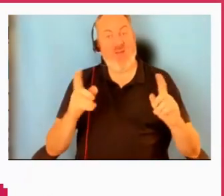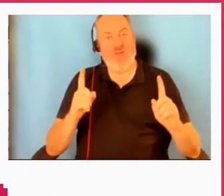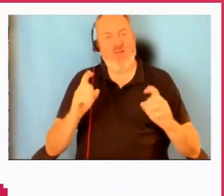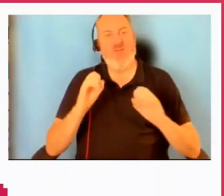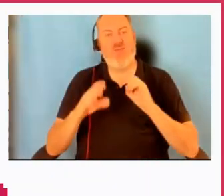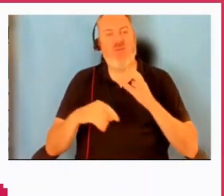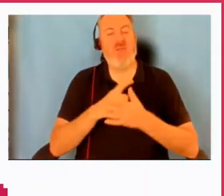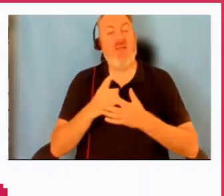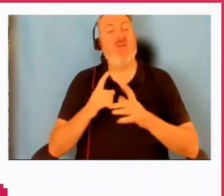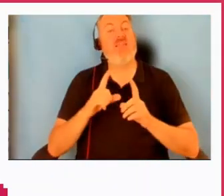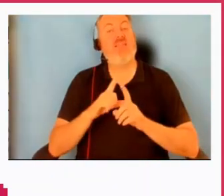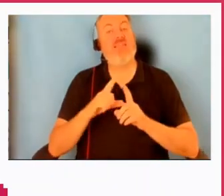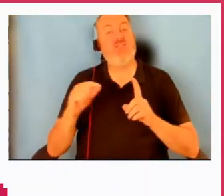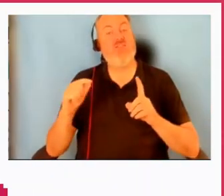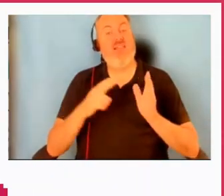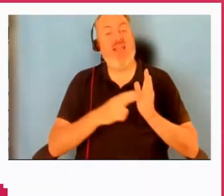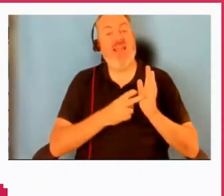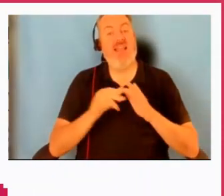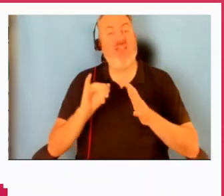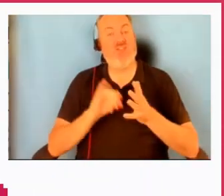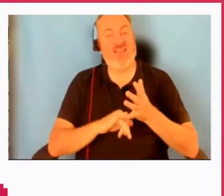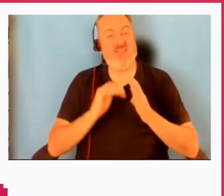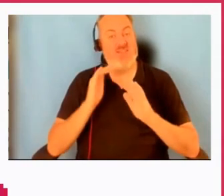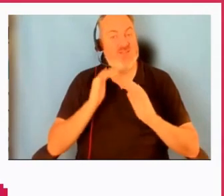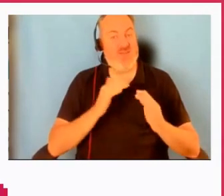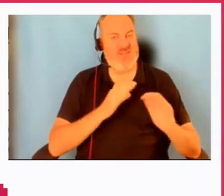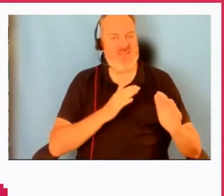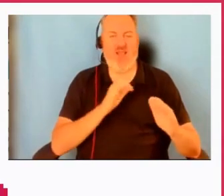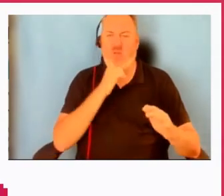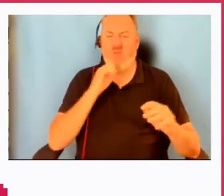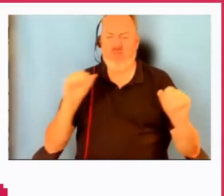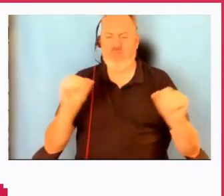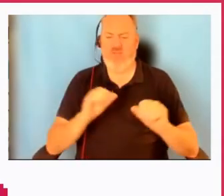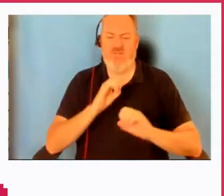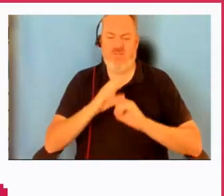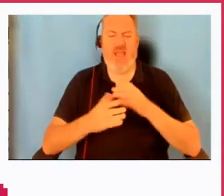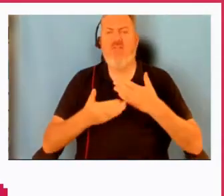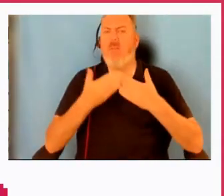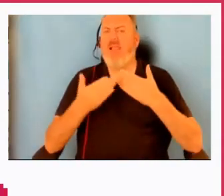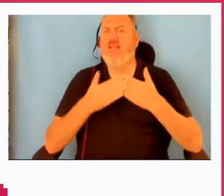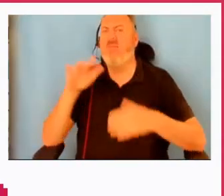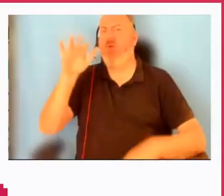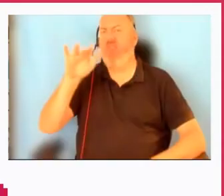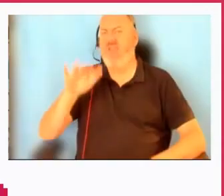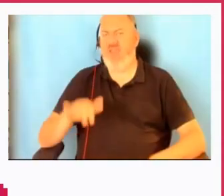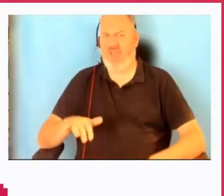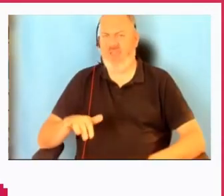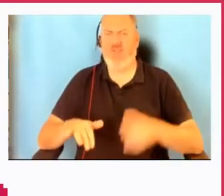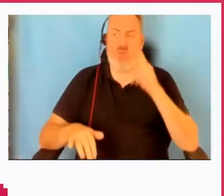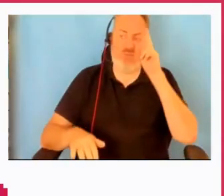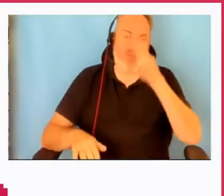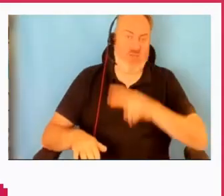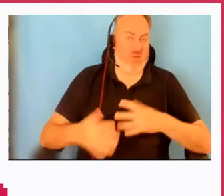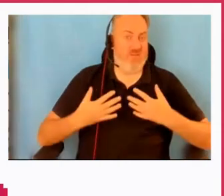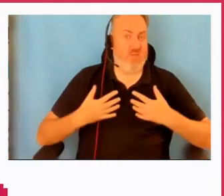digital NHS services. I'm only going to go through a few, and there are more in the Discover Digital Guide, so please do check that